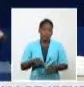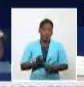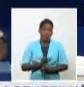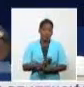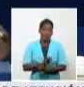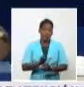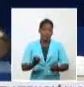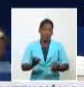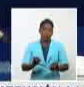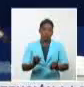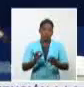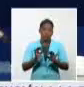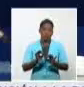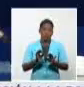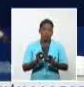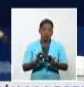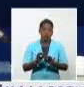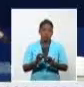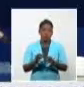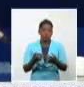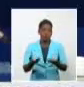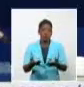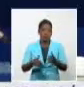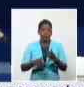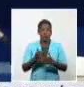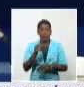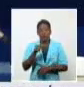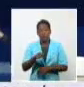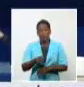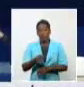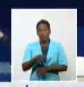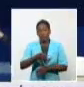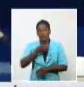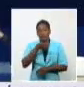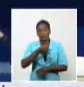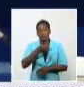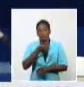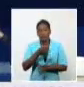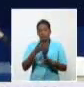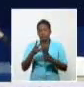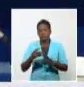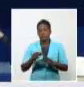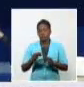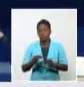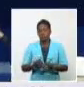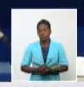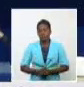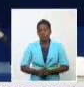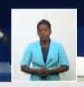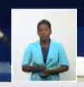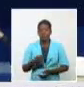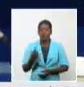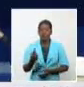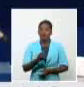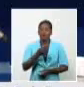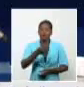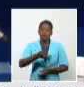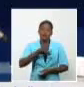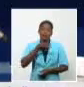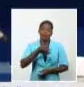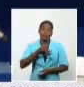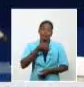rates. The most significant are, as we said yesterday, are Barbados and Bahamas with